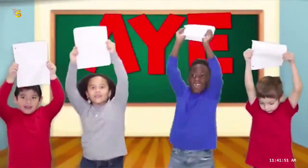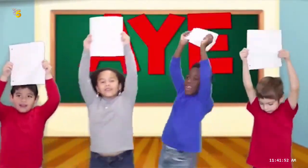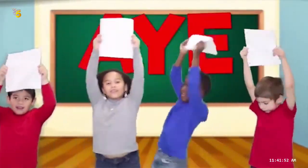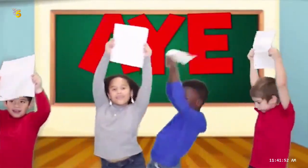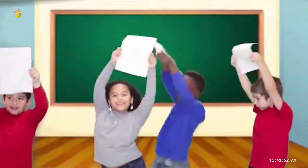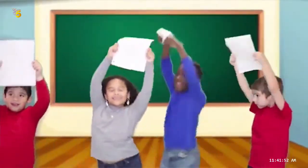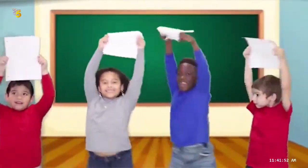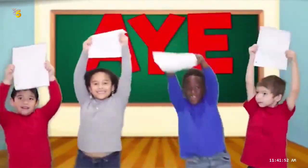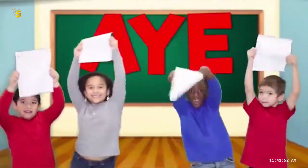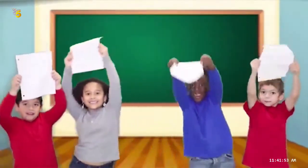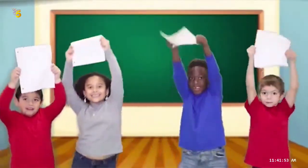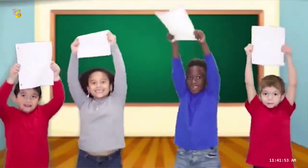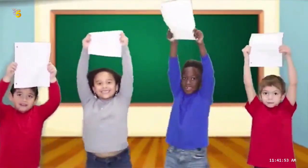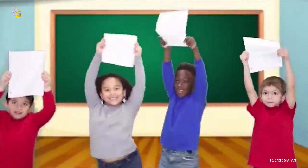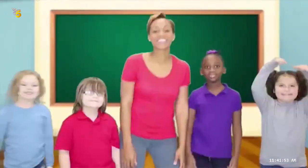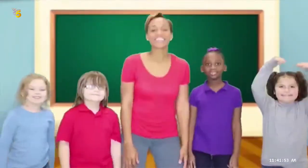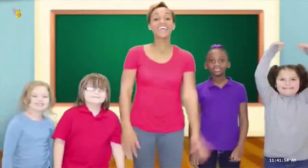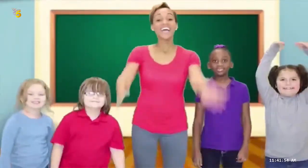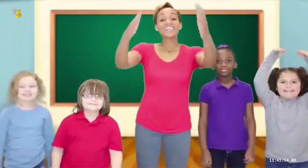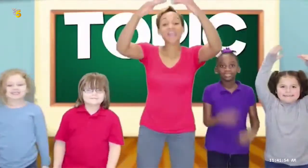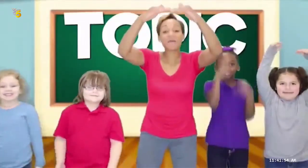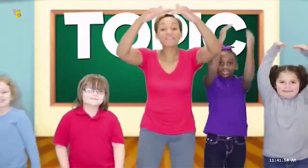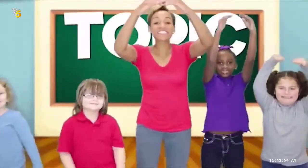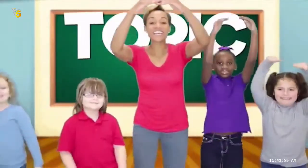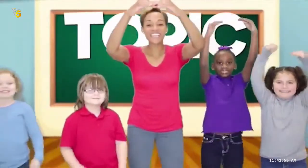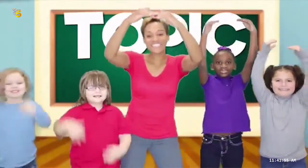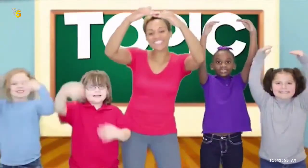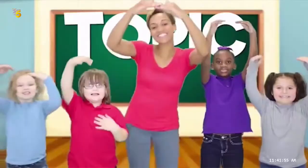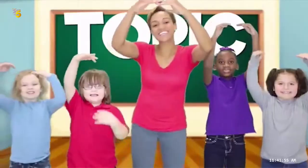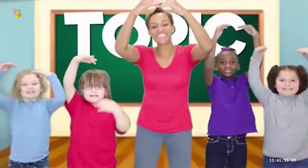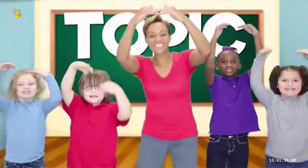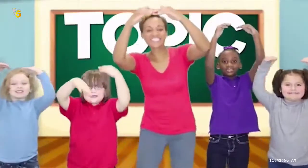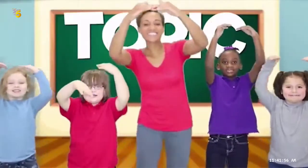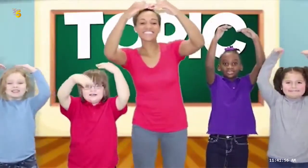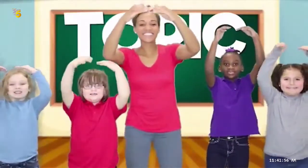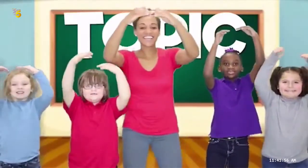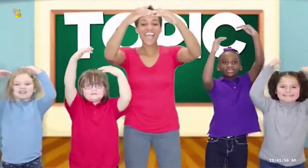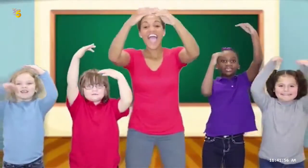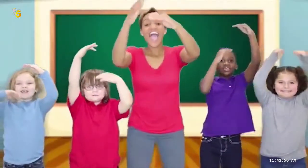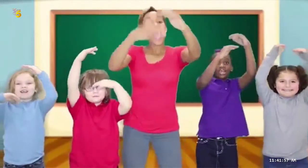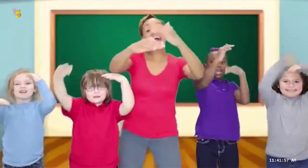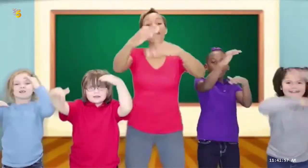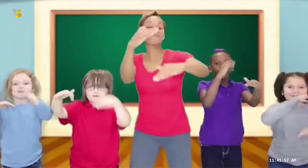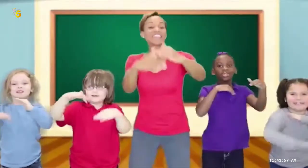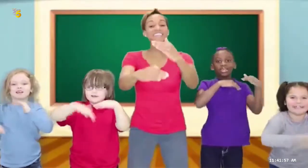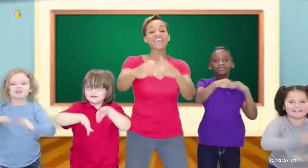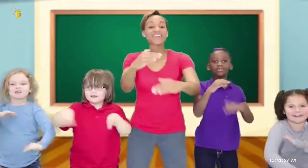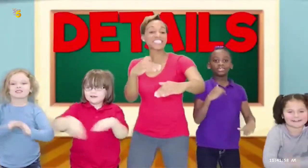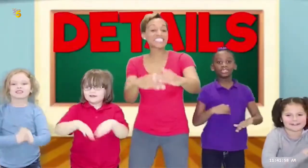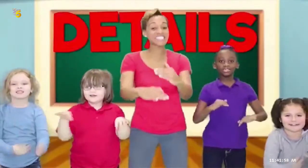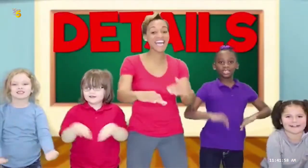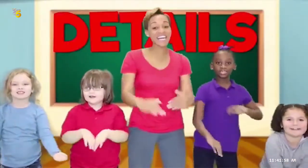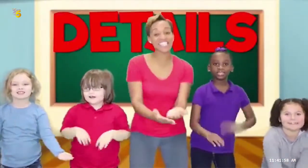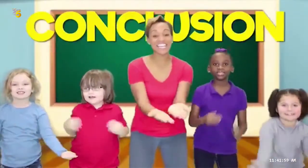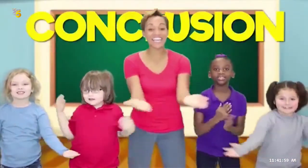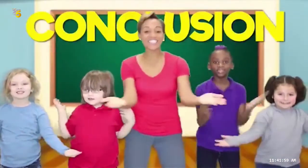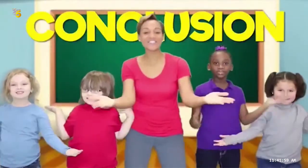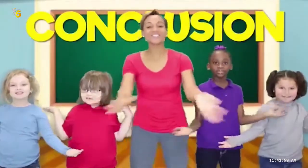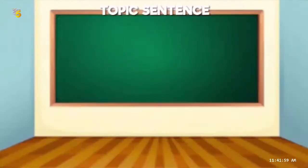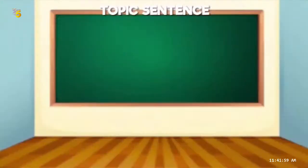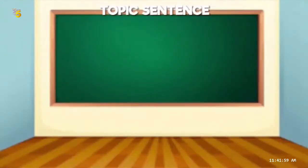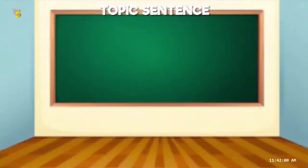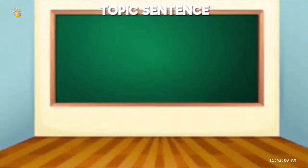Hey, hey, hey. Topic, sentence. How many ever details